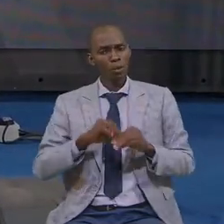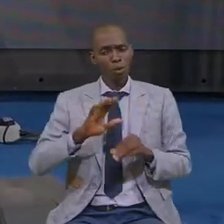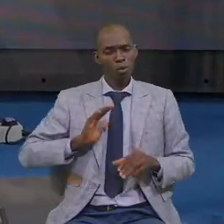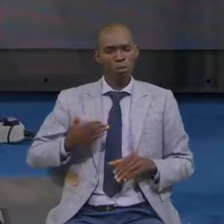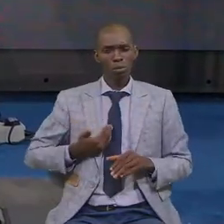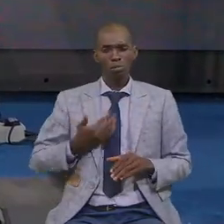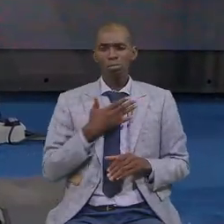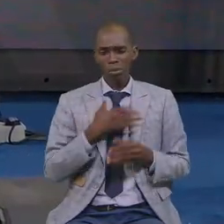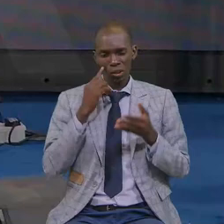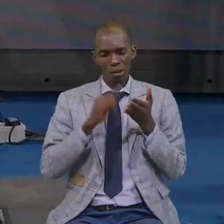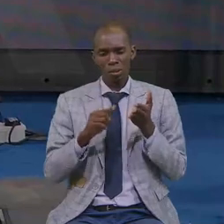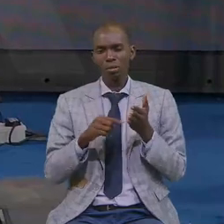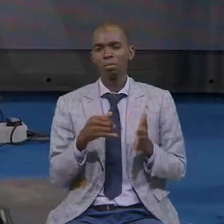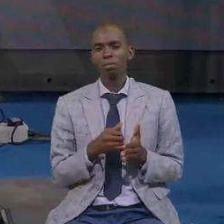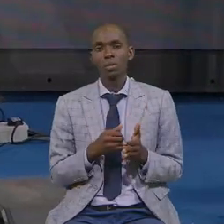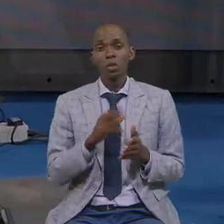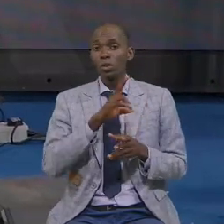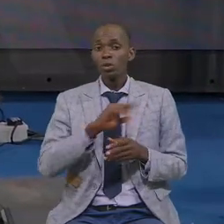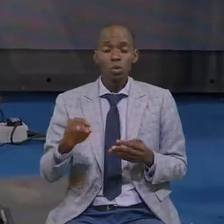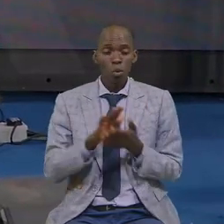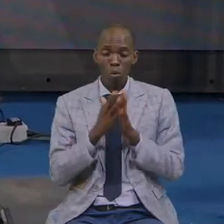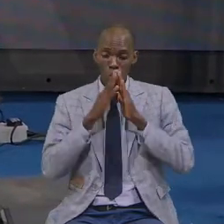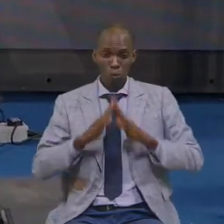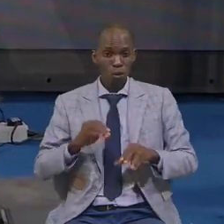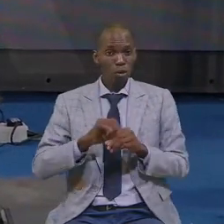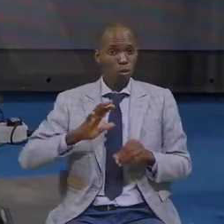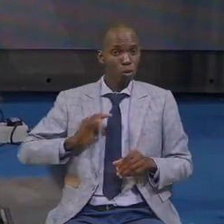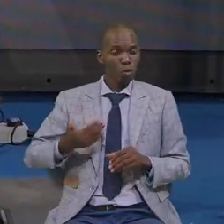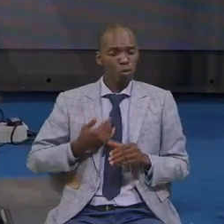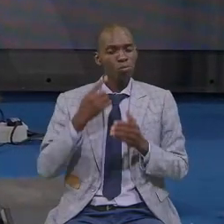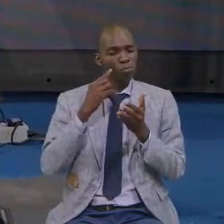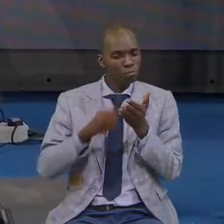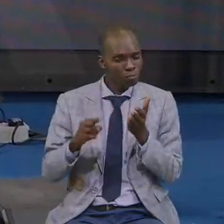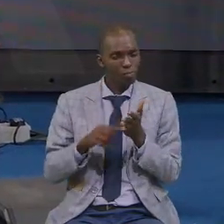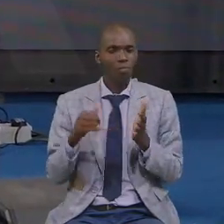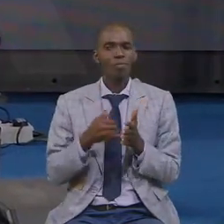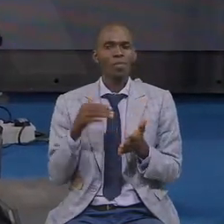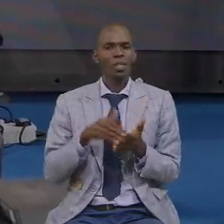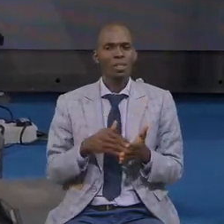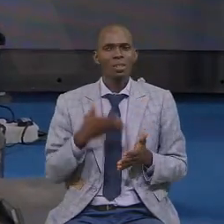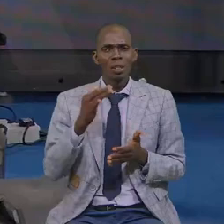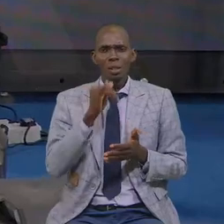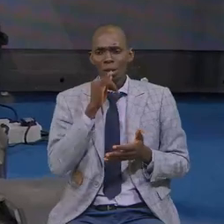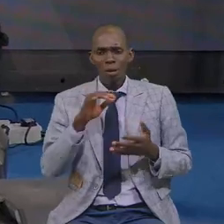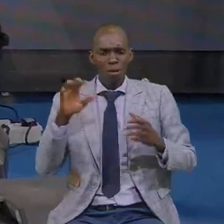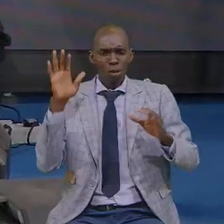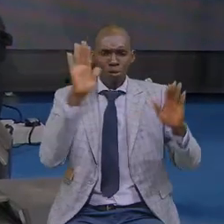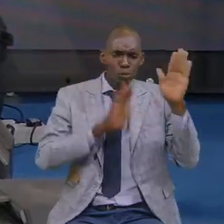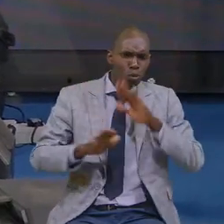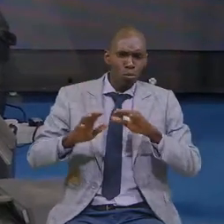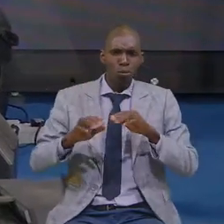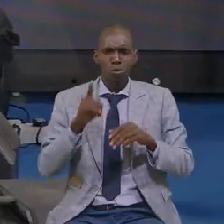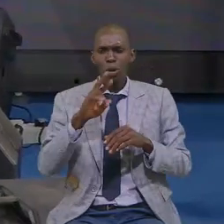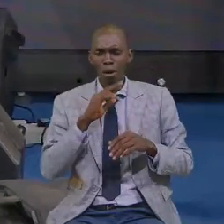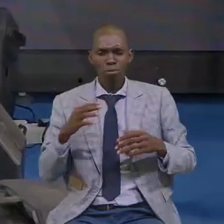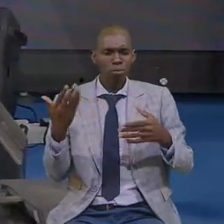No peace in your soul, check it up again. And this torment, you're torn here and there while